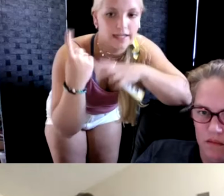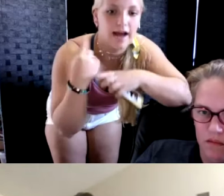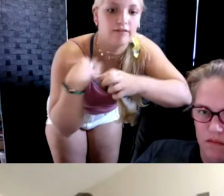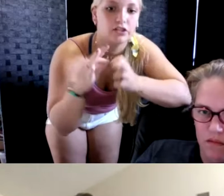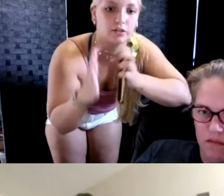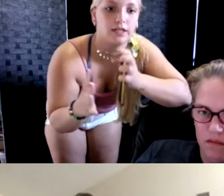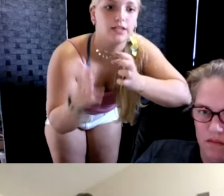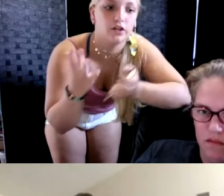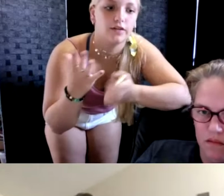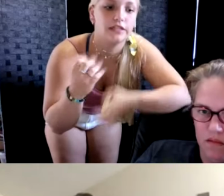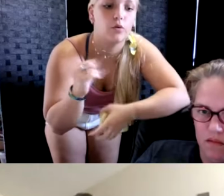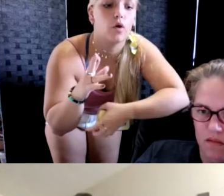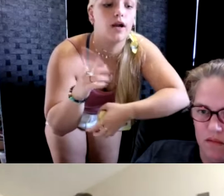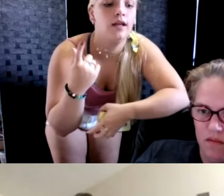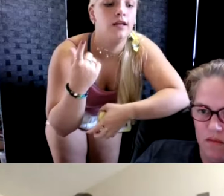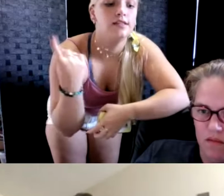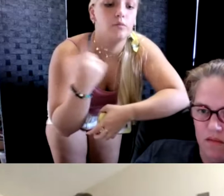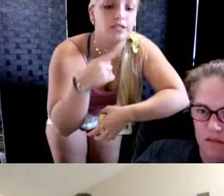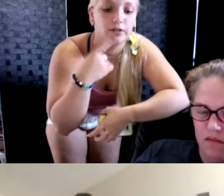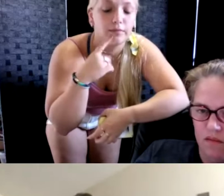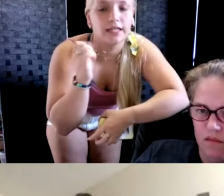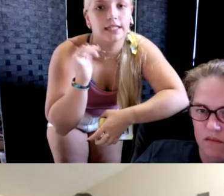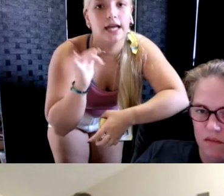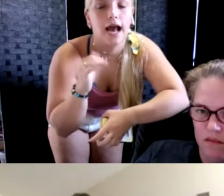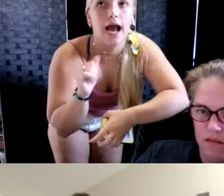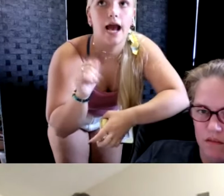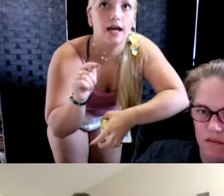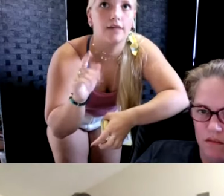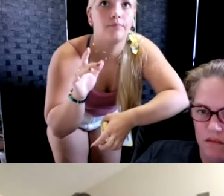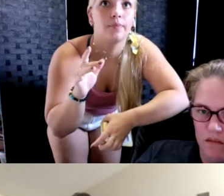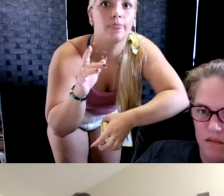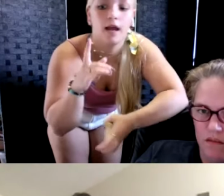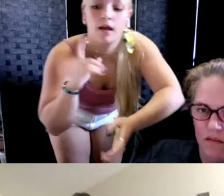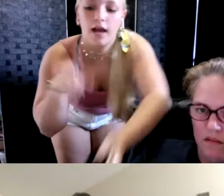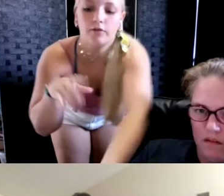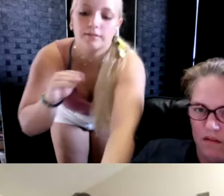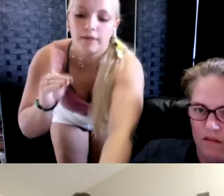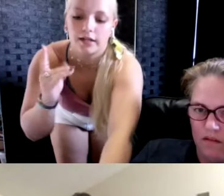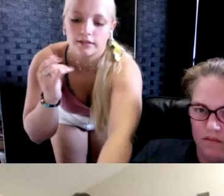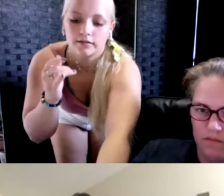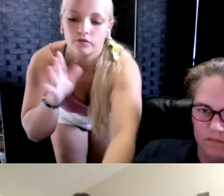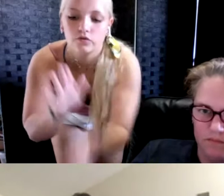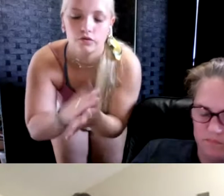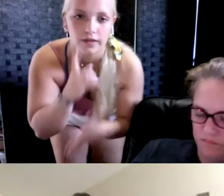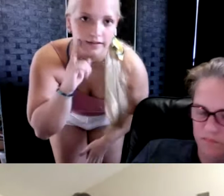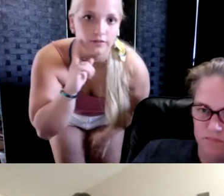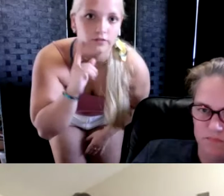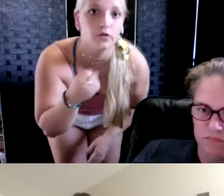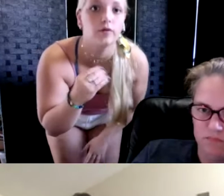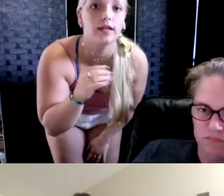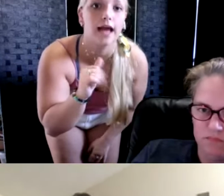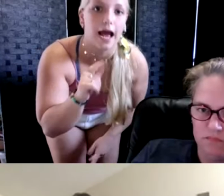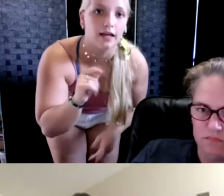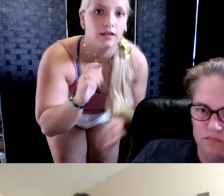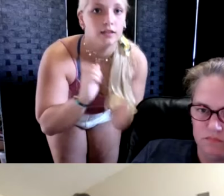they always have an interpreting service or someone's hearing because like I went to Maryland School for the Deaf.